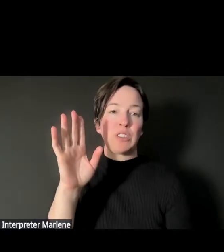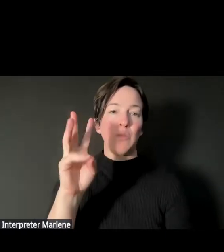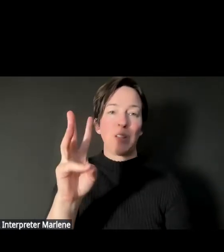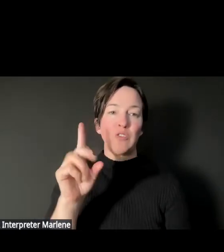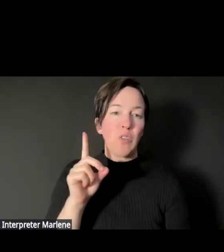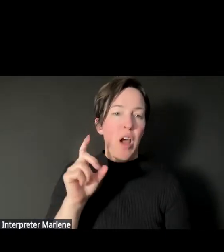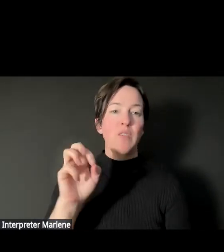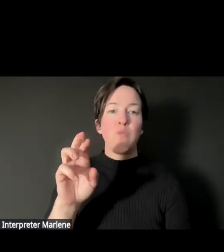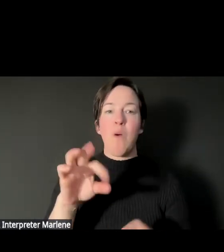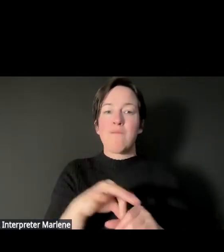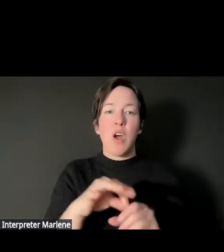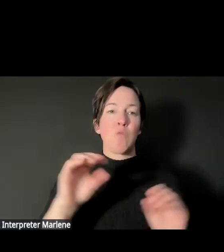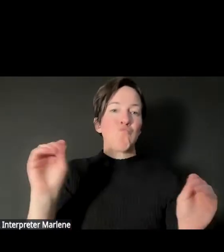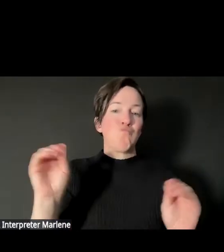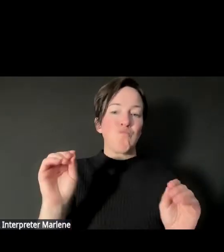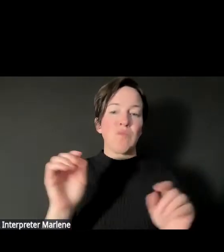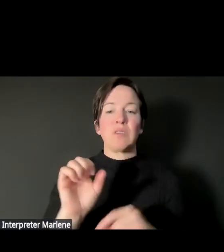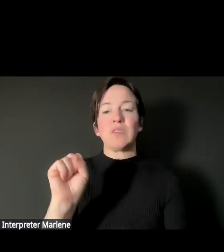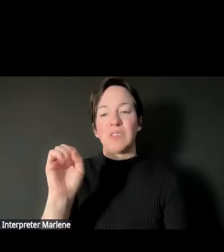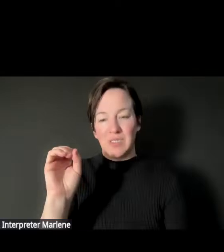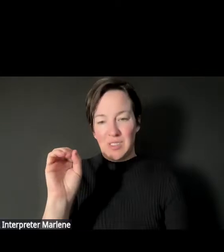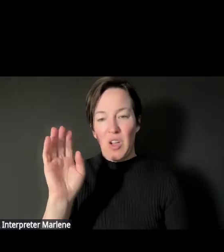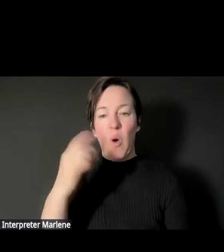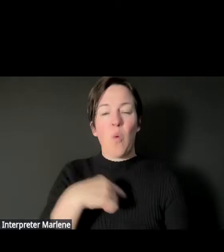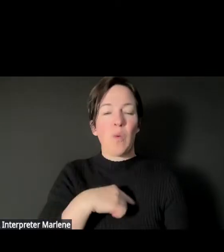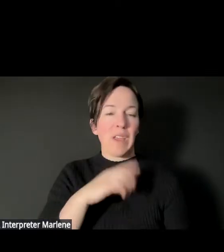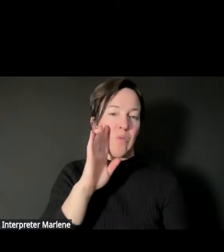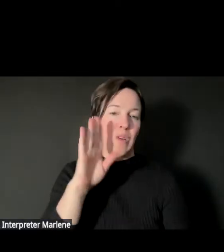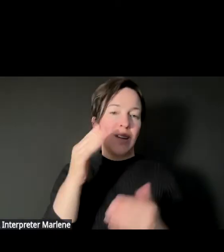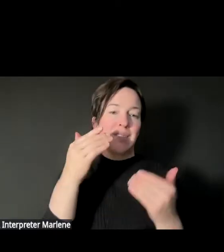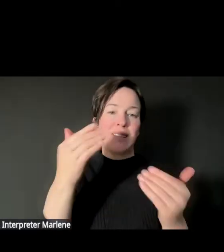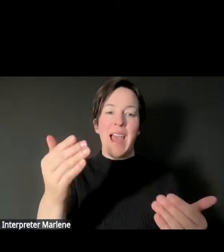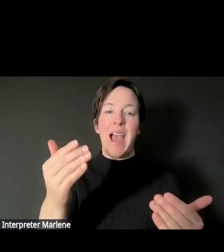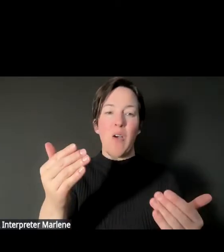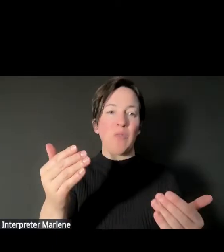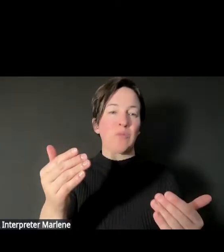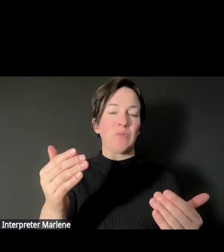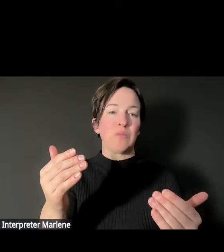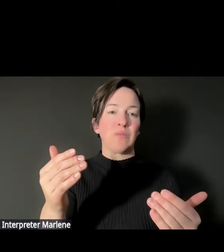vote or any of the other stuff, so we will now move on.